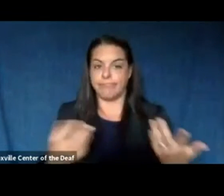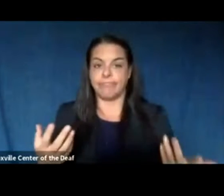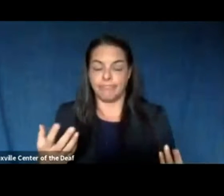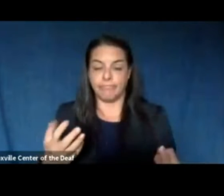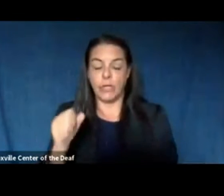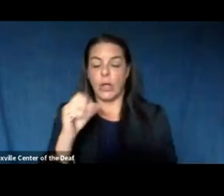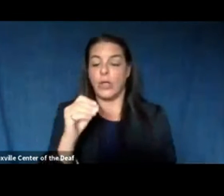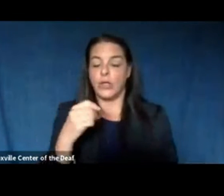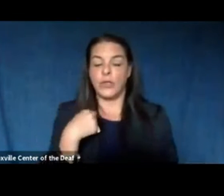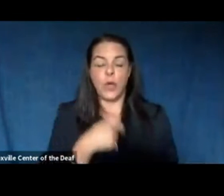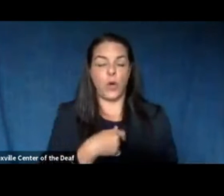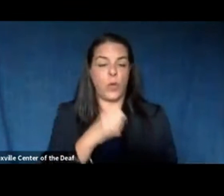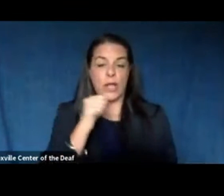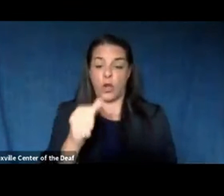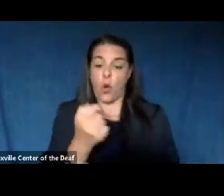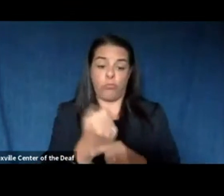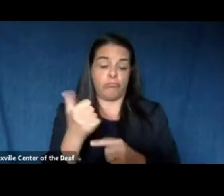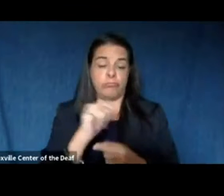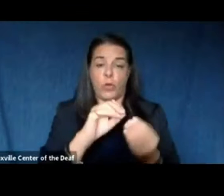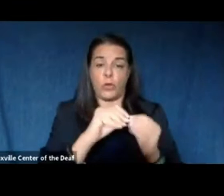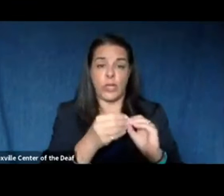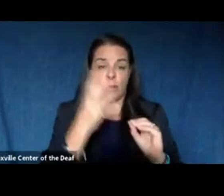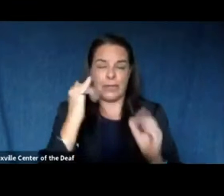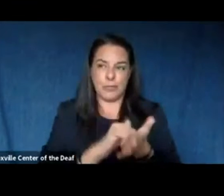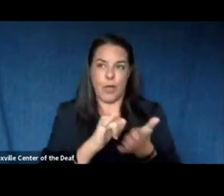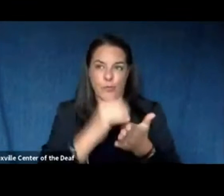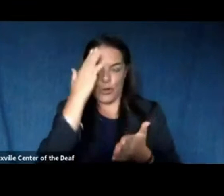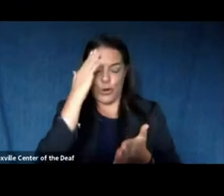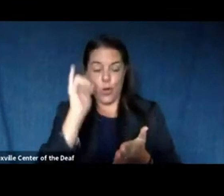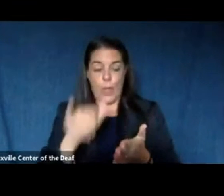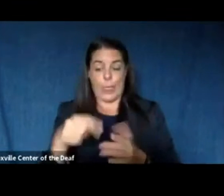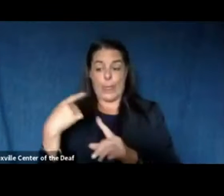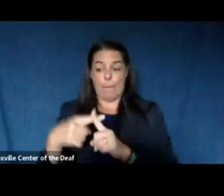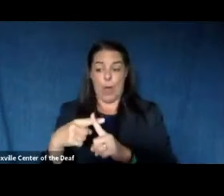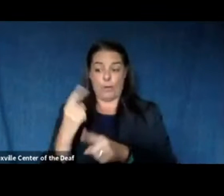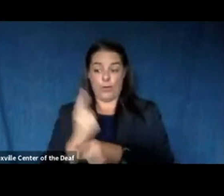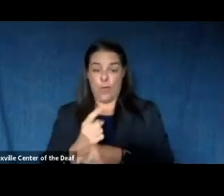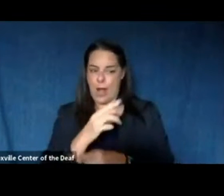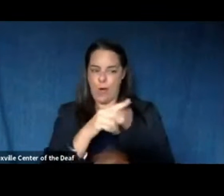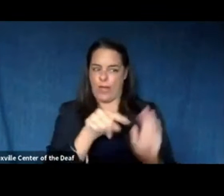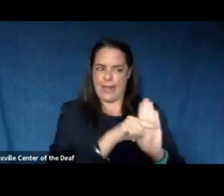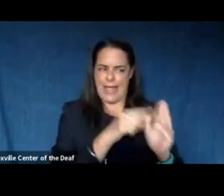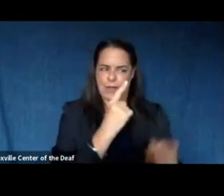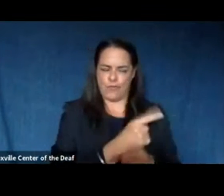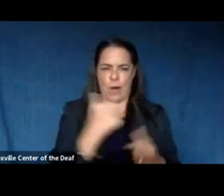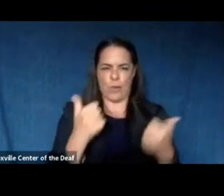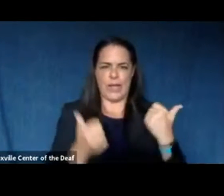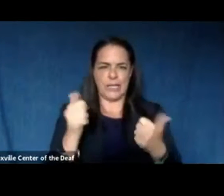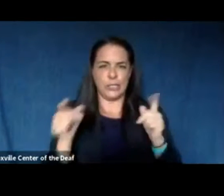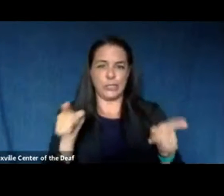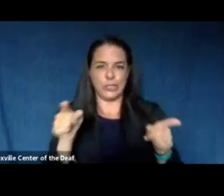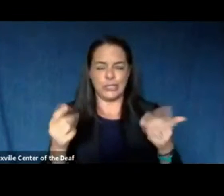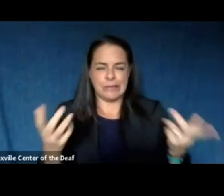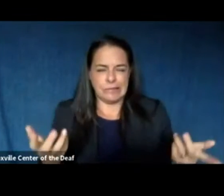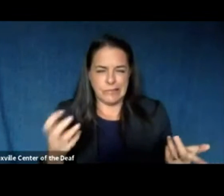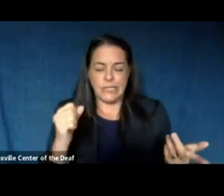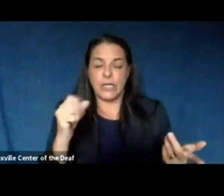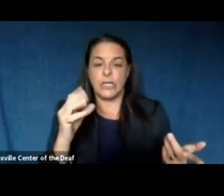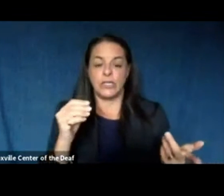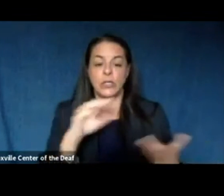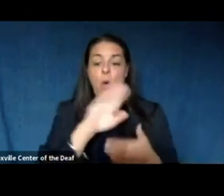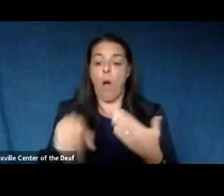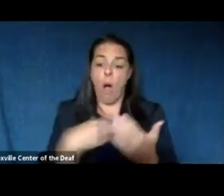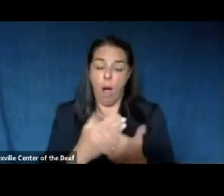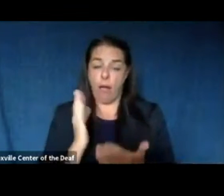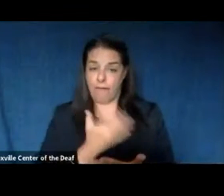do not take that out of the counts because there's no way to know if the positive's right or the negative is right at that point in time. So all of ours are